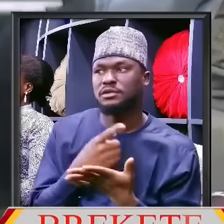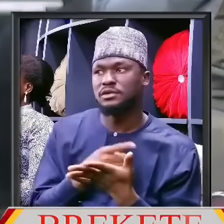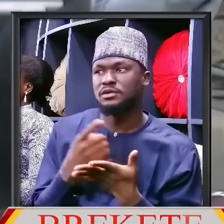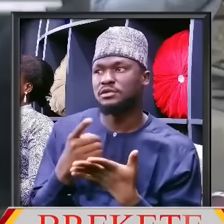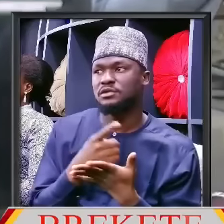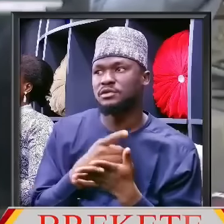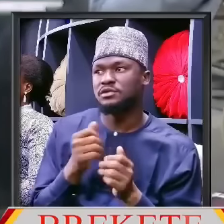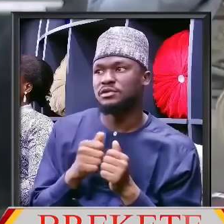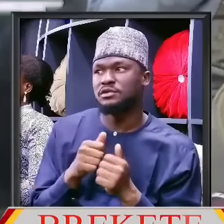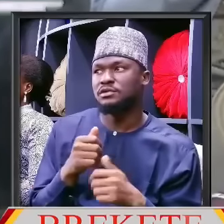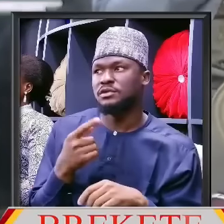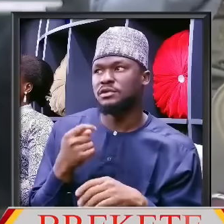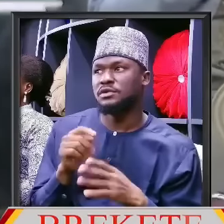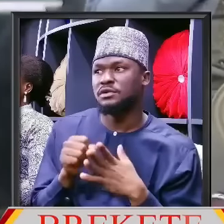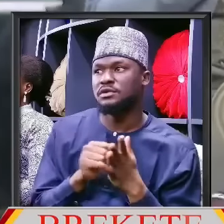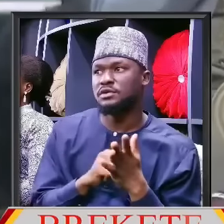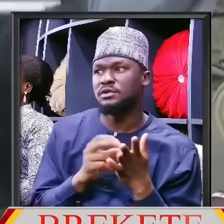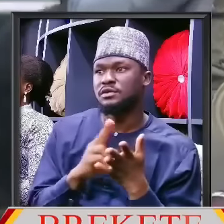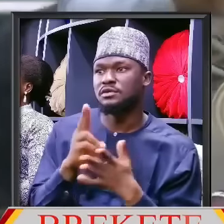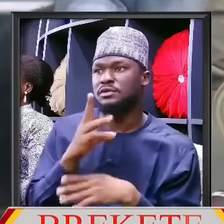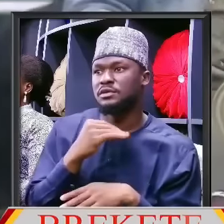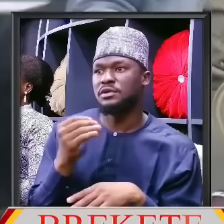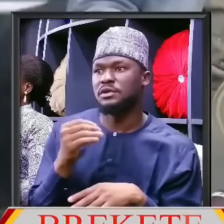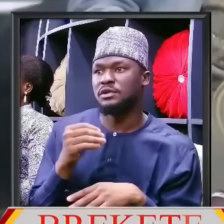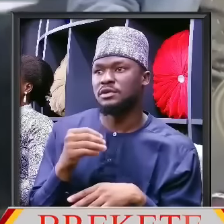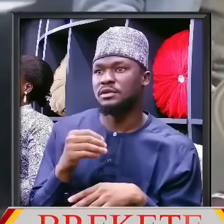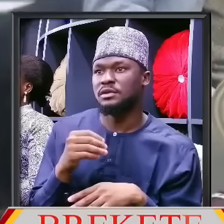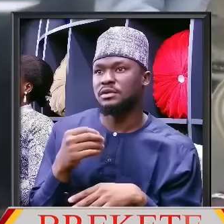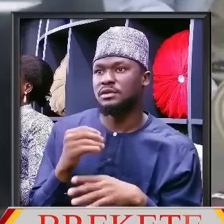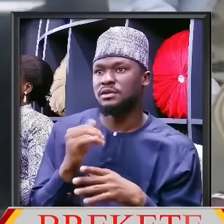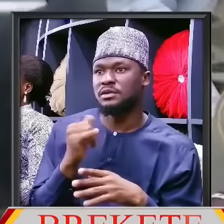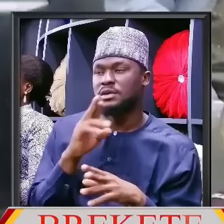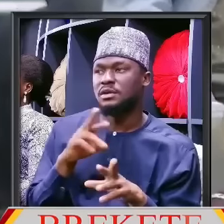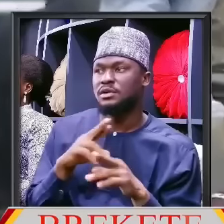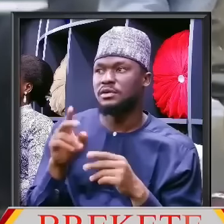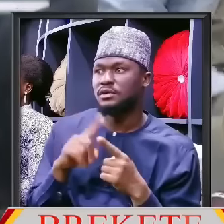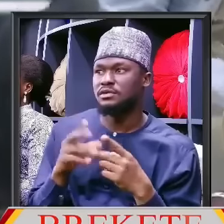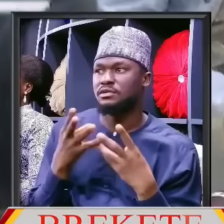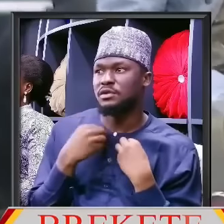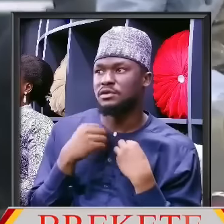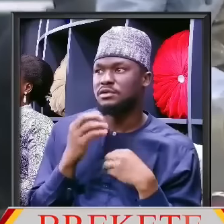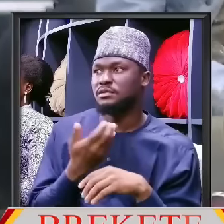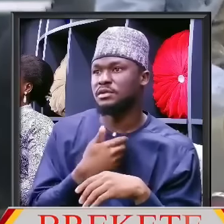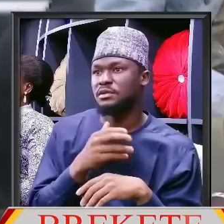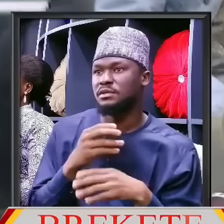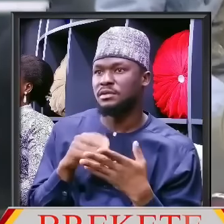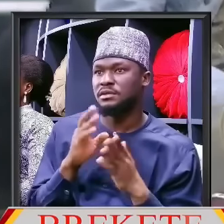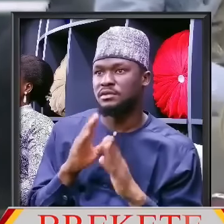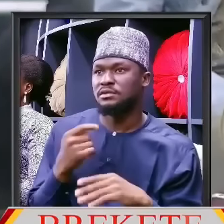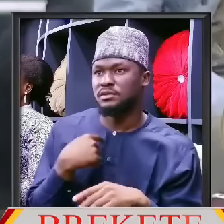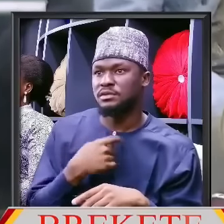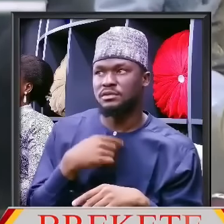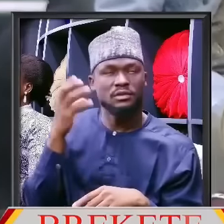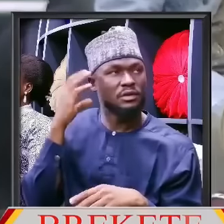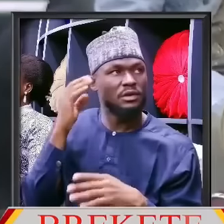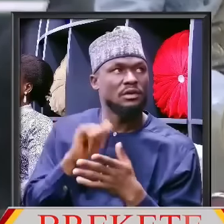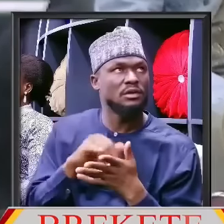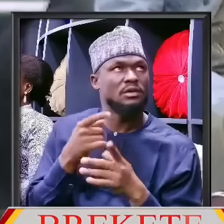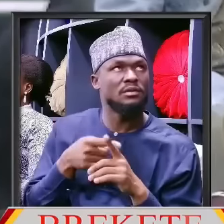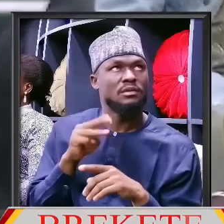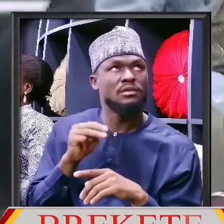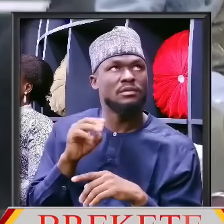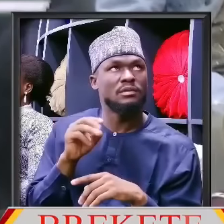with River State University and Delta State University that we are ready to accept our students. Mm. Okay, we've had that one from Madam.